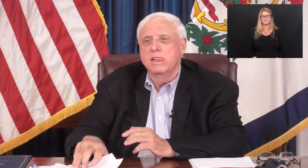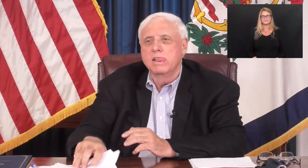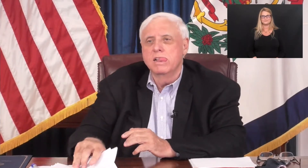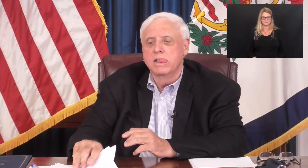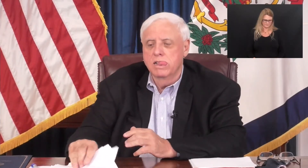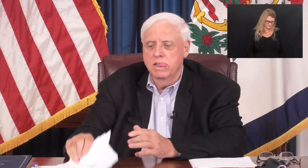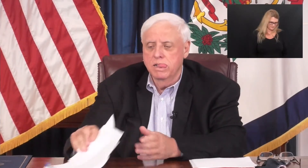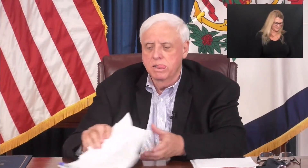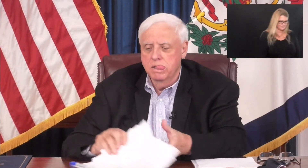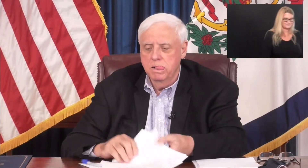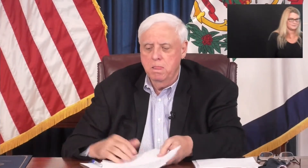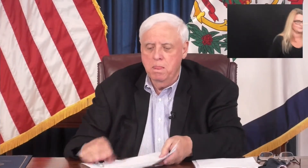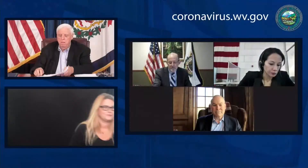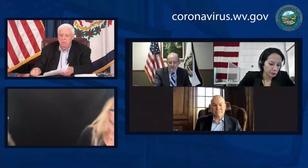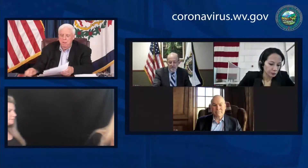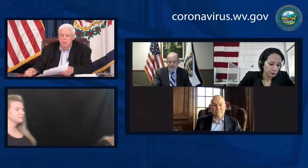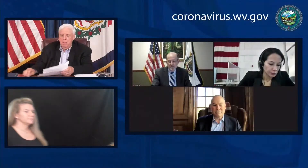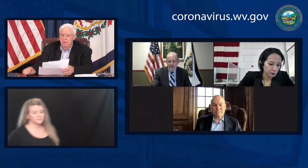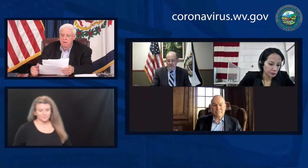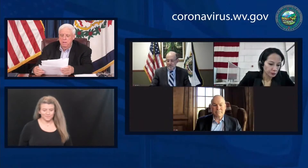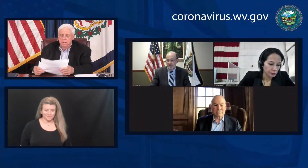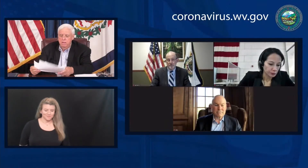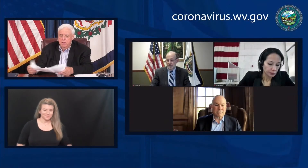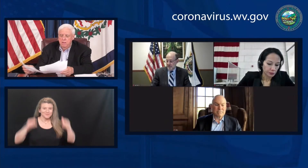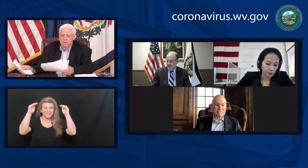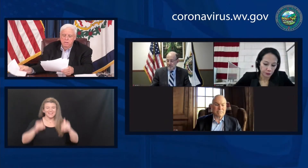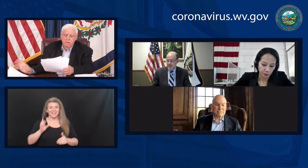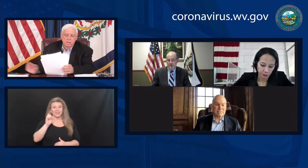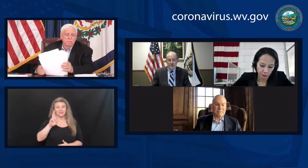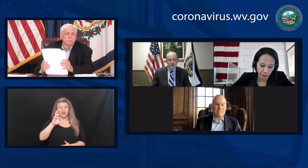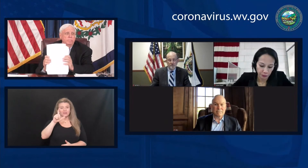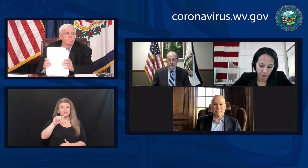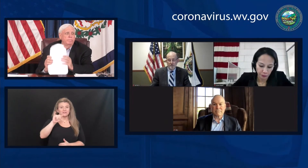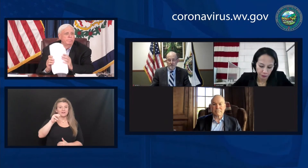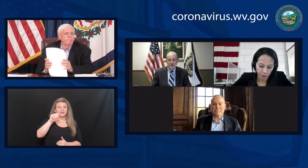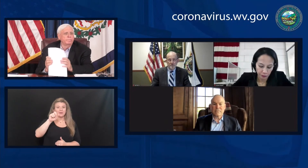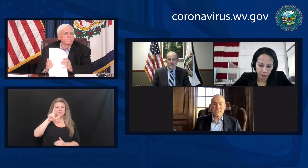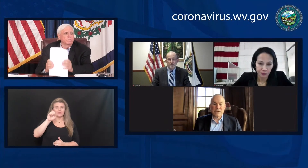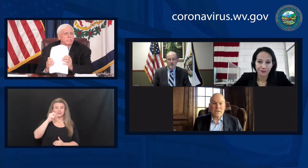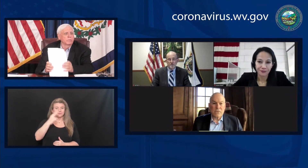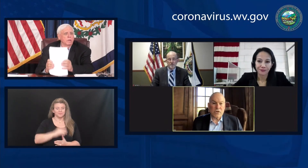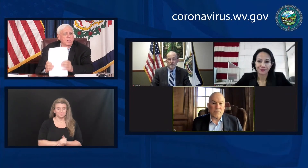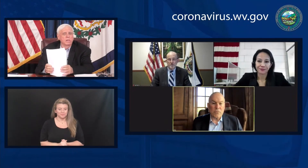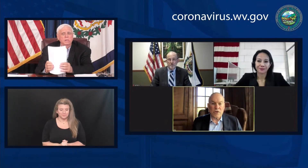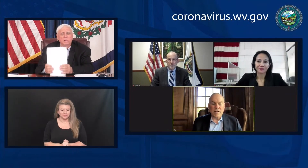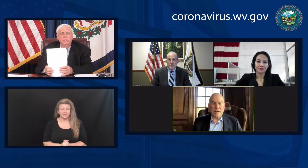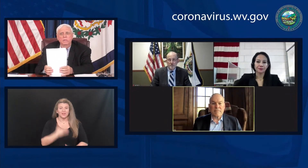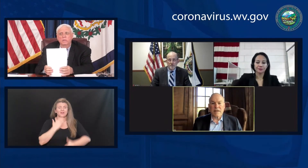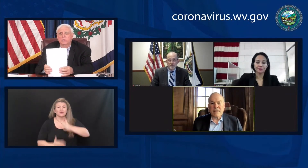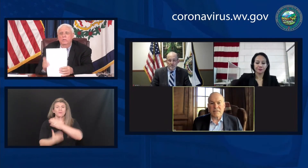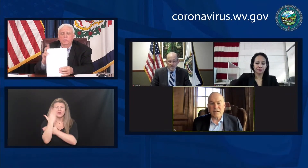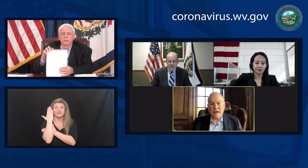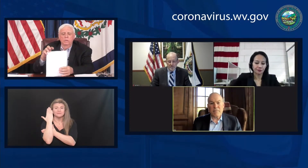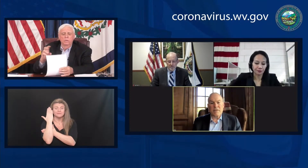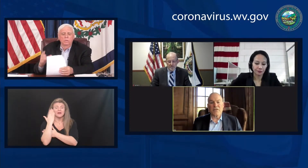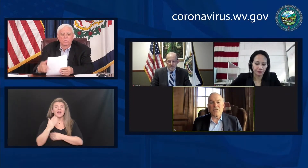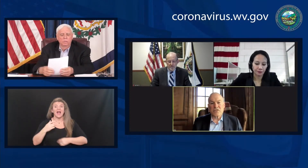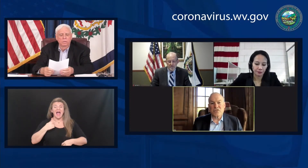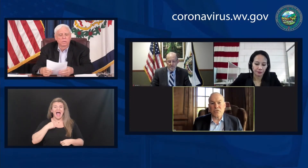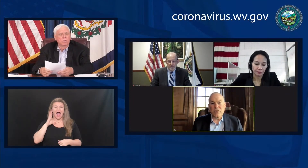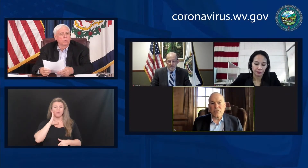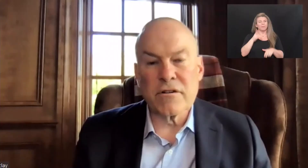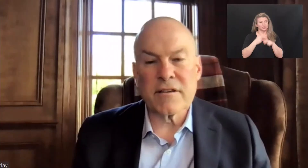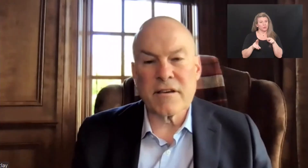All right, thank you, Governor. Let's now go to Dr. Clay Marsh, our coronavirus czar. Well, good morning, and I'll be